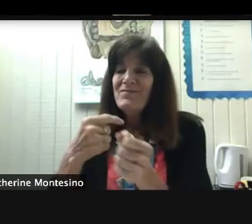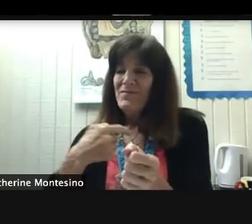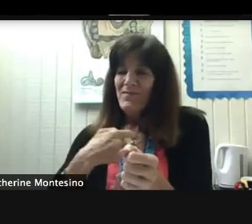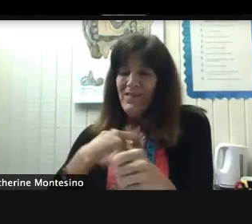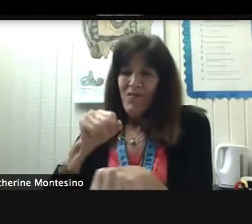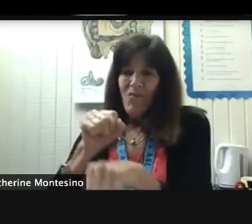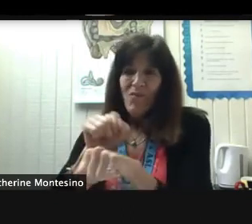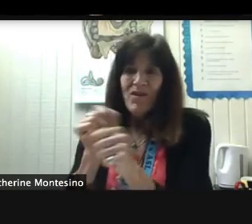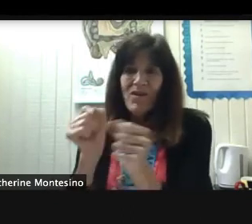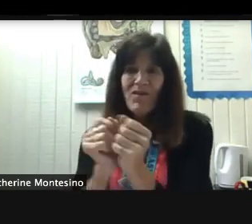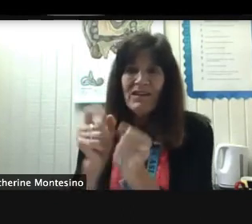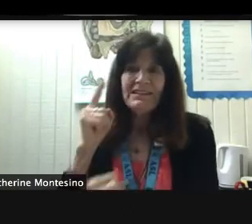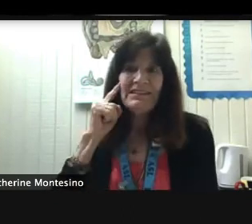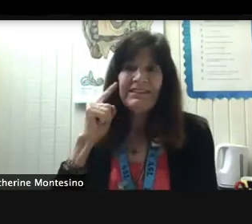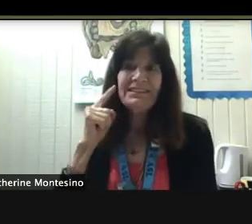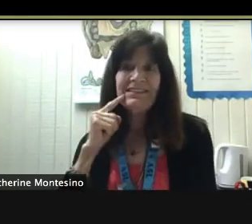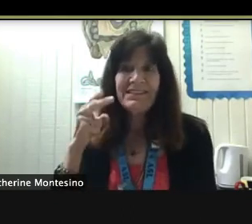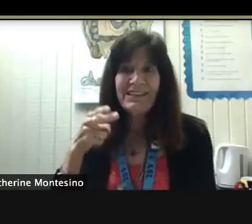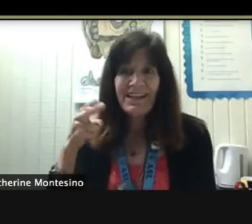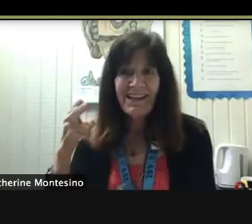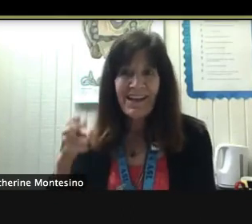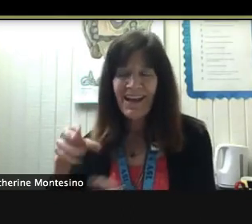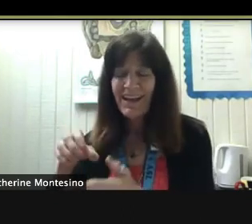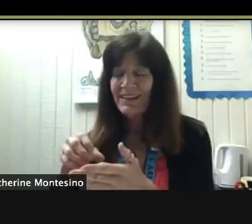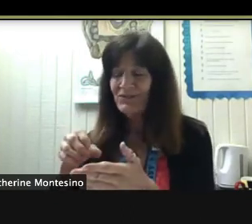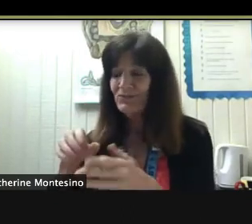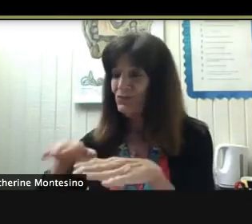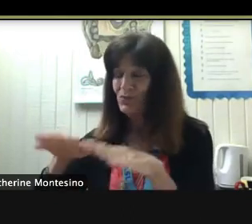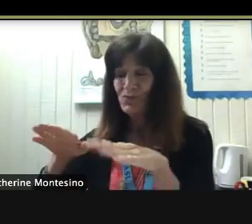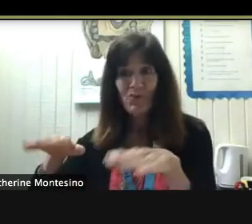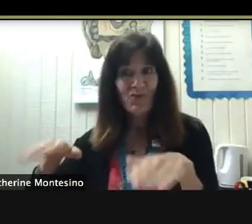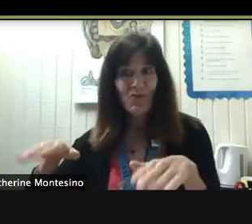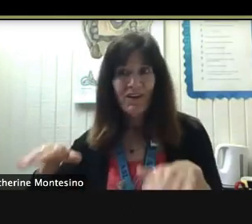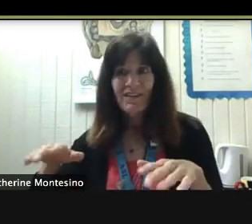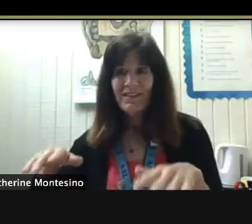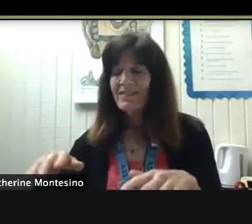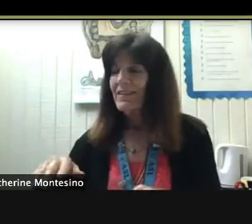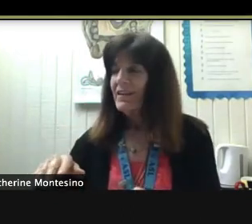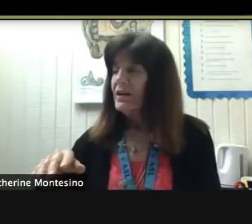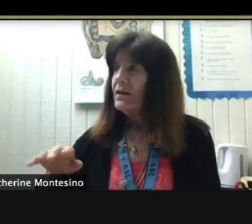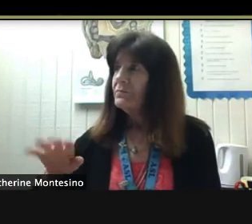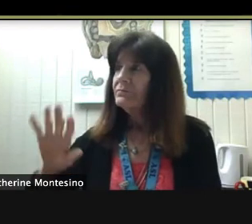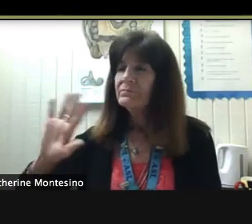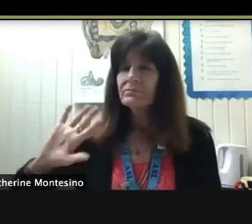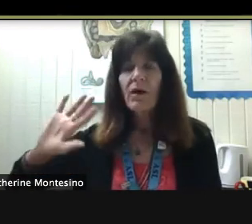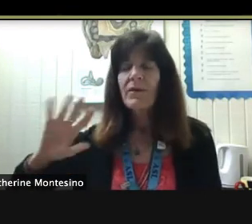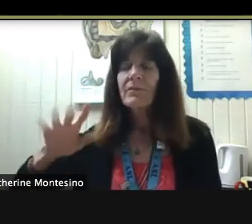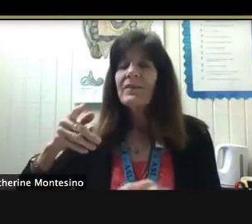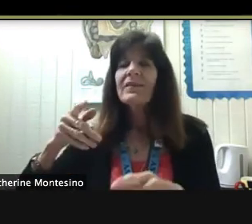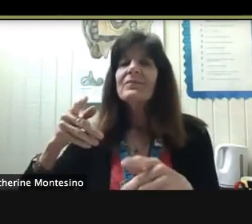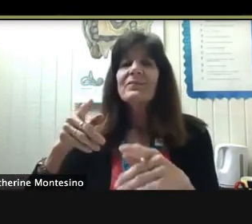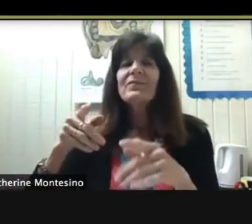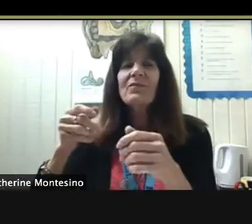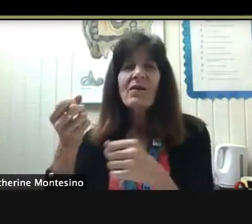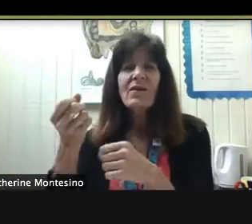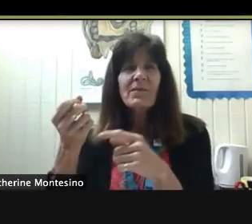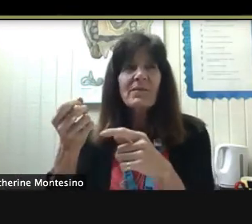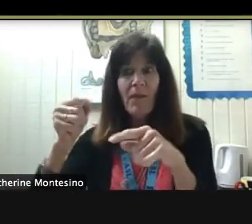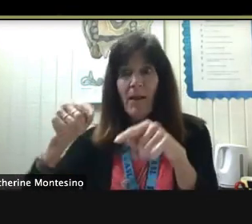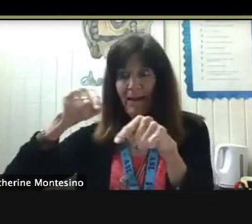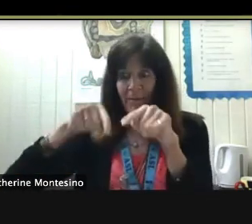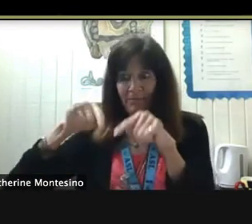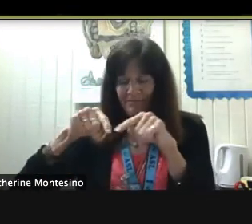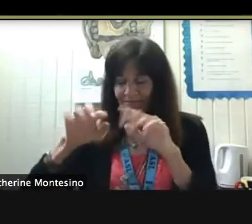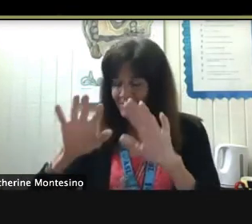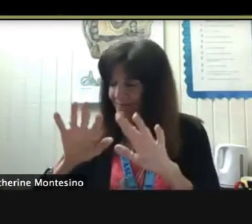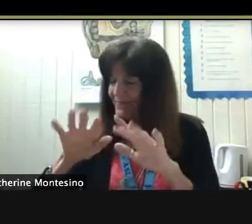Wow. Oh, there are so many experiences that I have with me working with deaf and hard of